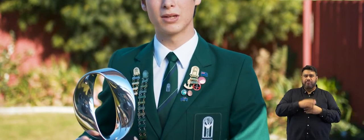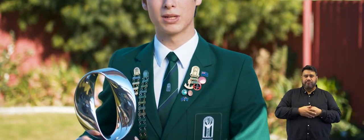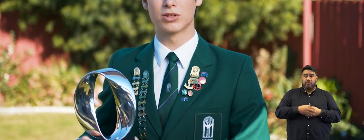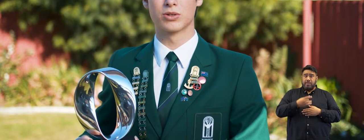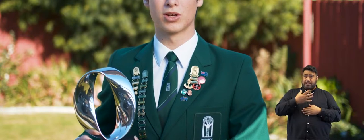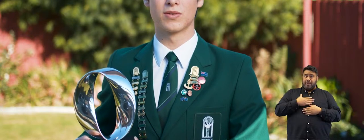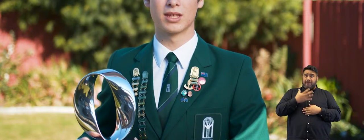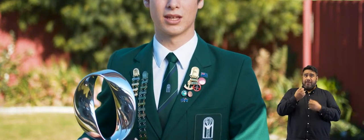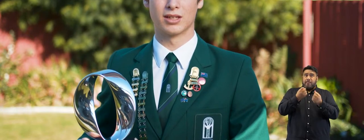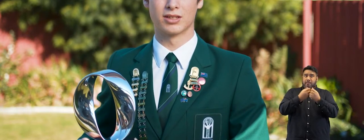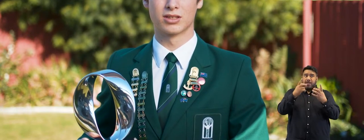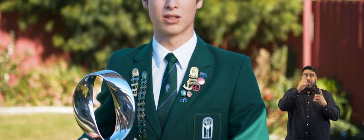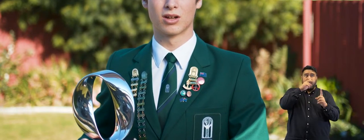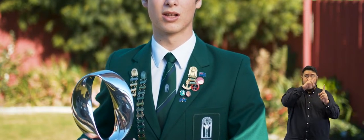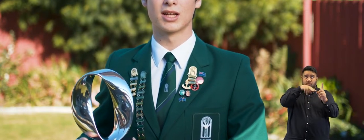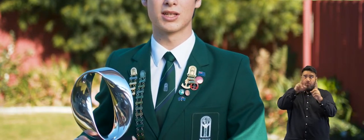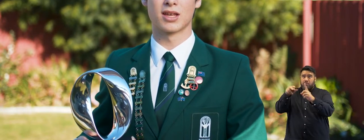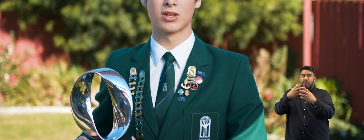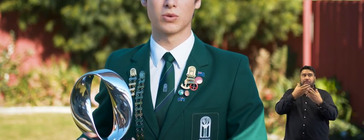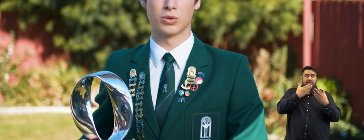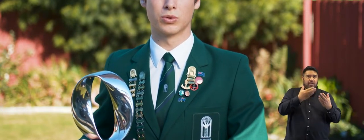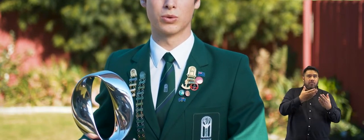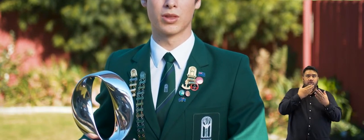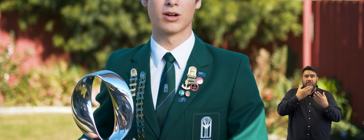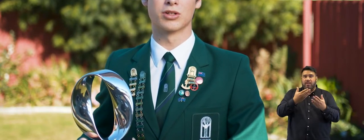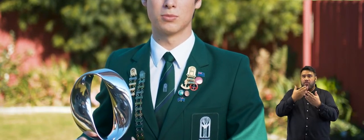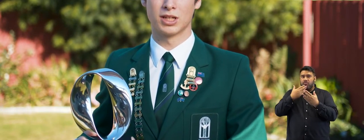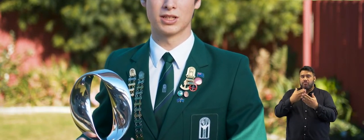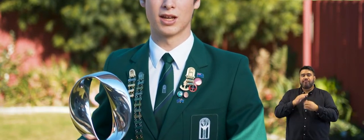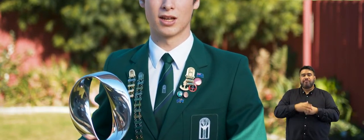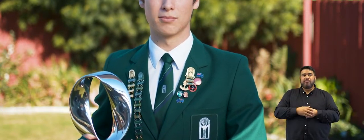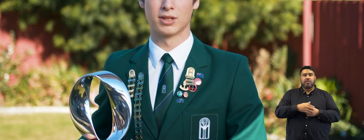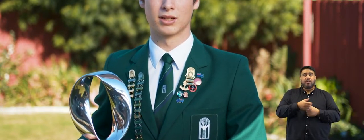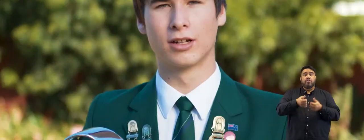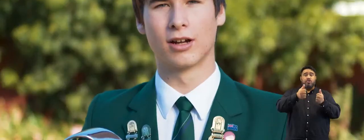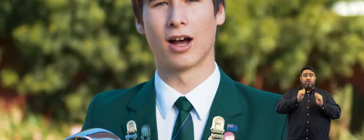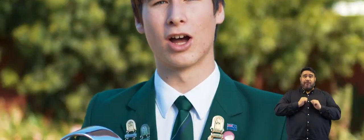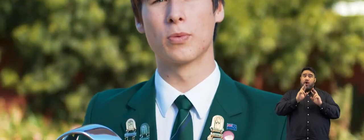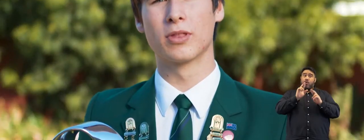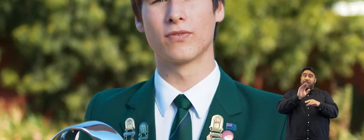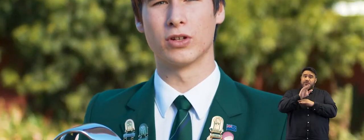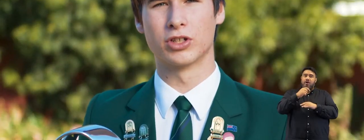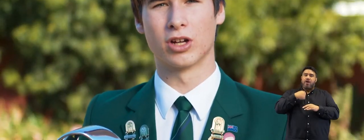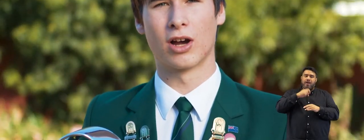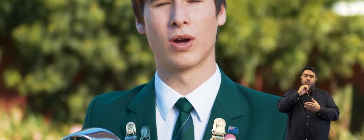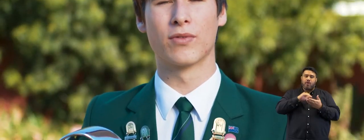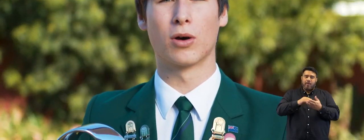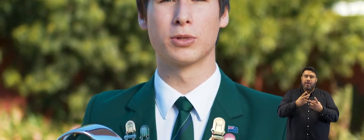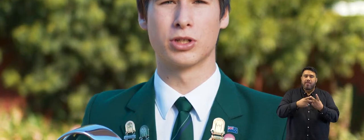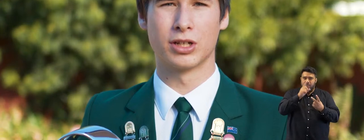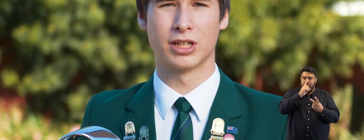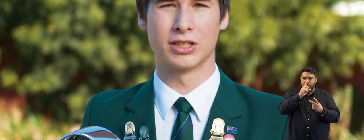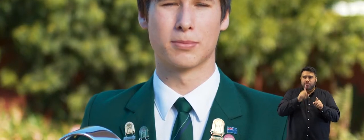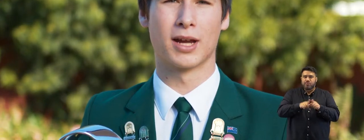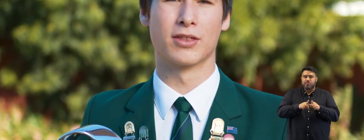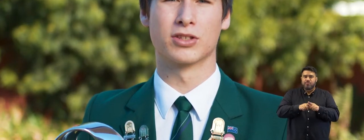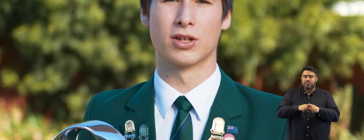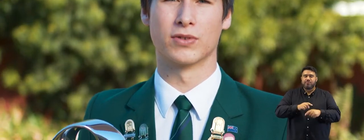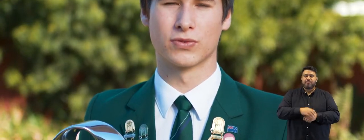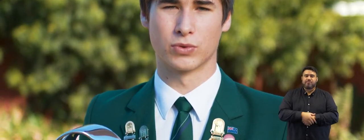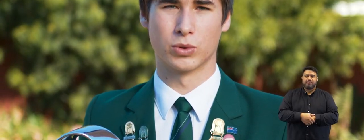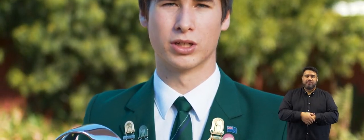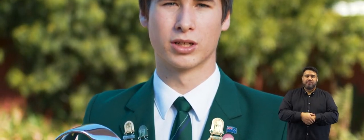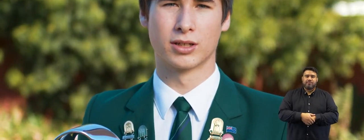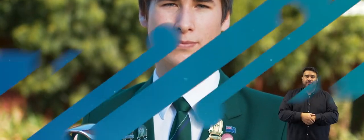had many mentors over the years. I'd like to thank you all. There are too many to name. I hope in the future I will have the opportunities to pay